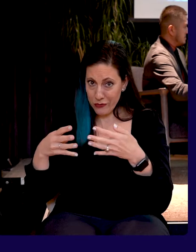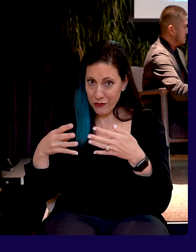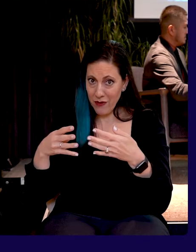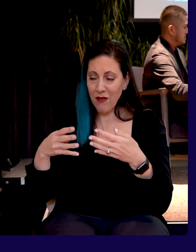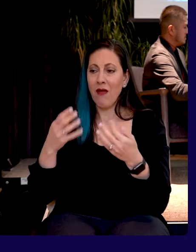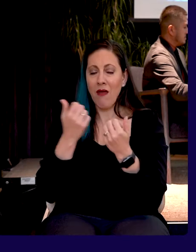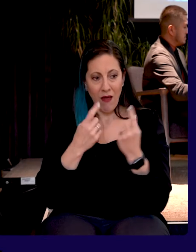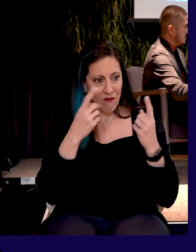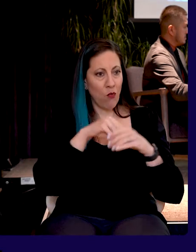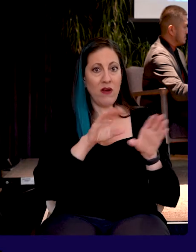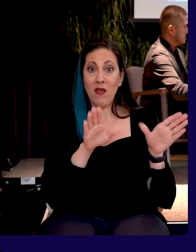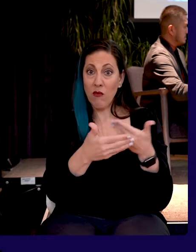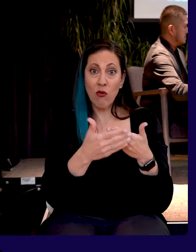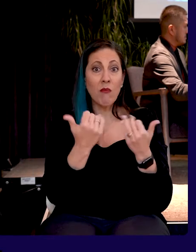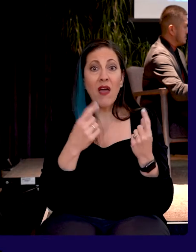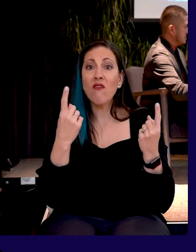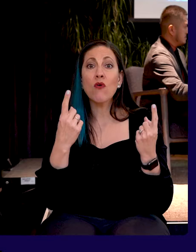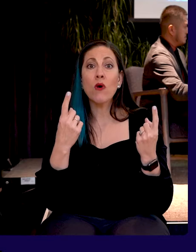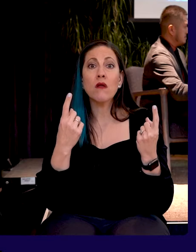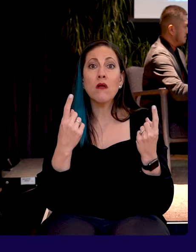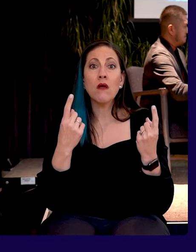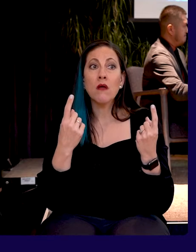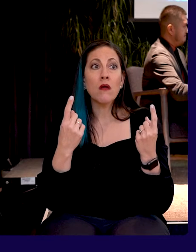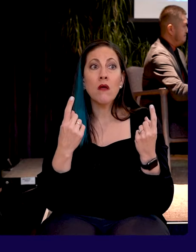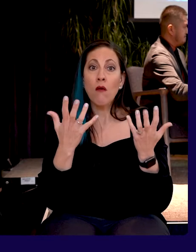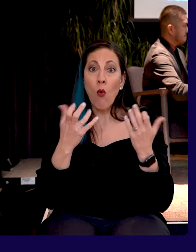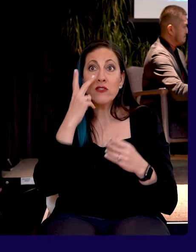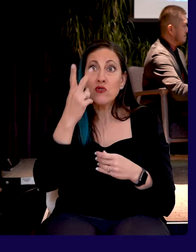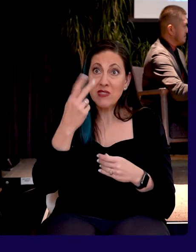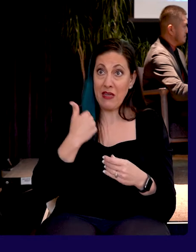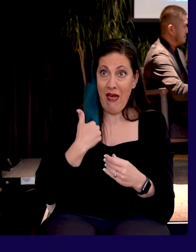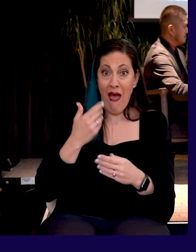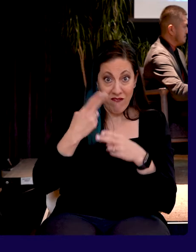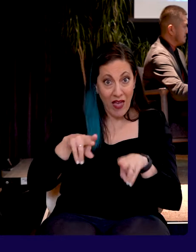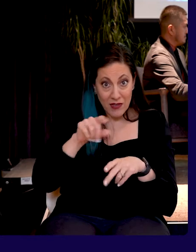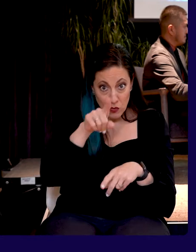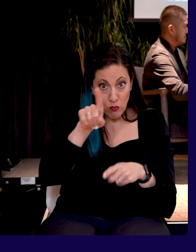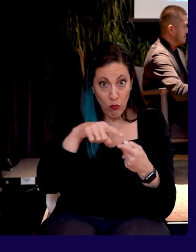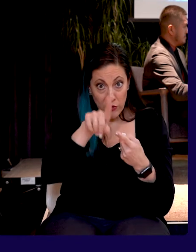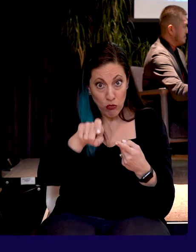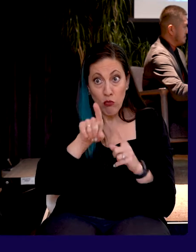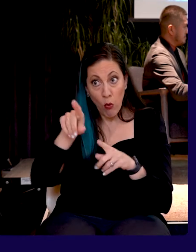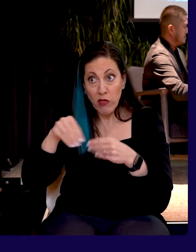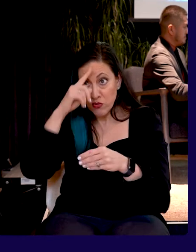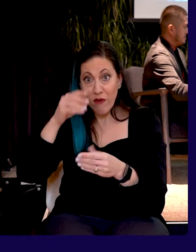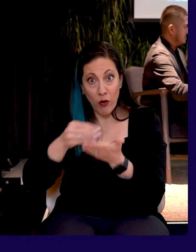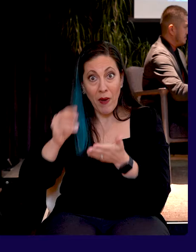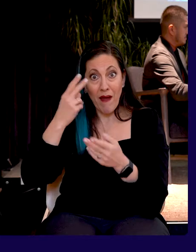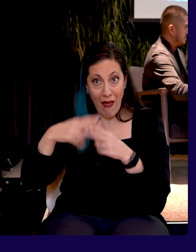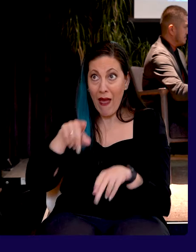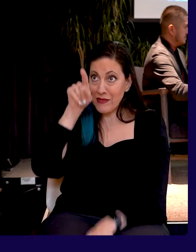but everybody in the room, everybody wants to find eggs on the shelf when they need eggs on the shelf. So there's a lot of complications